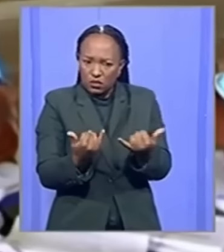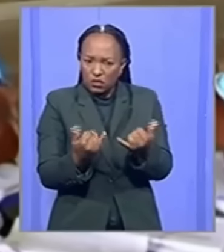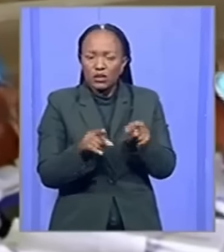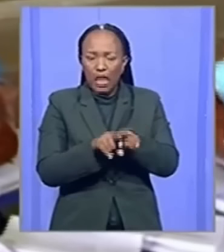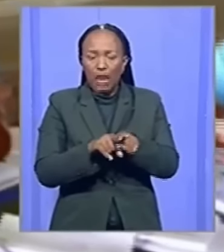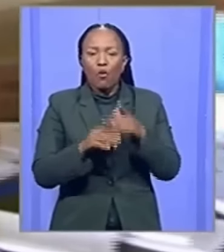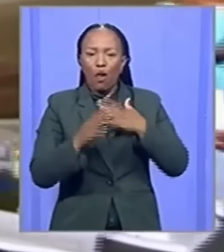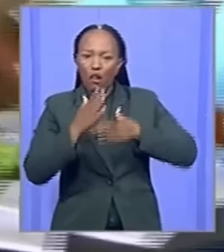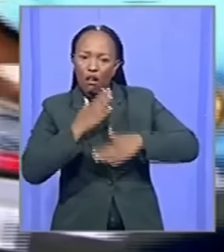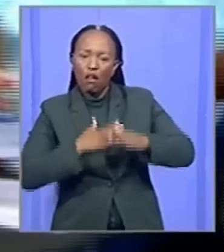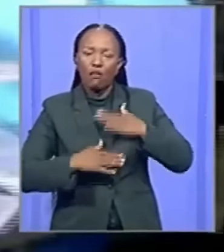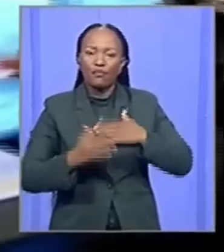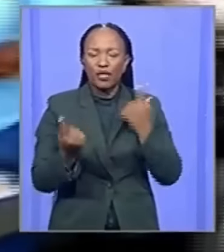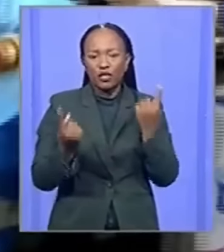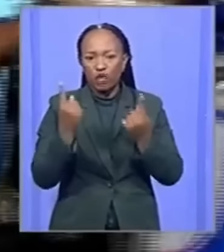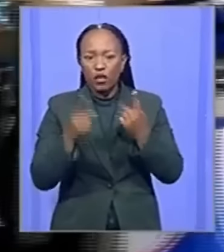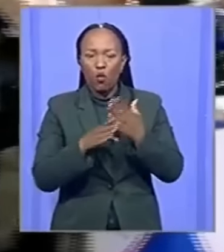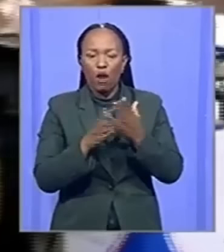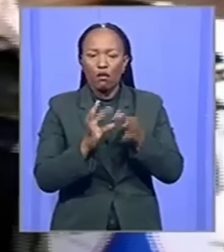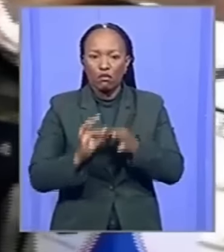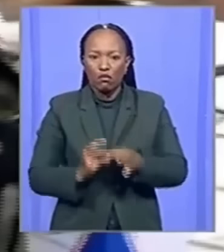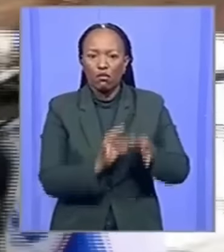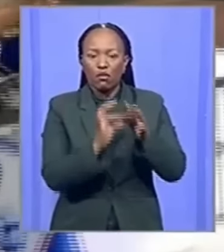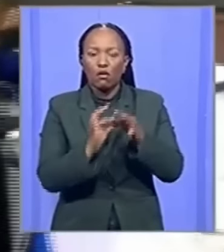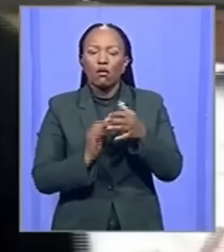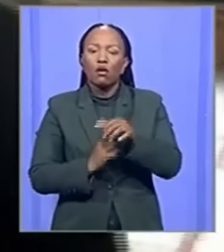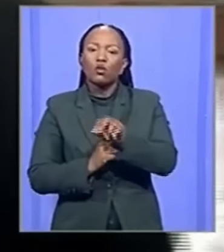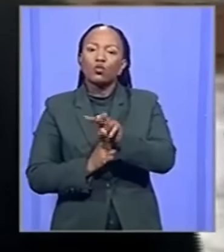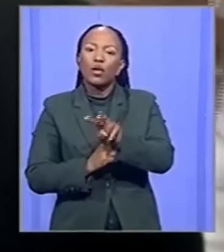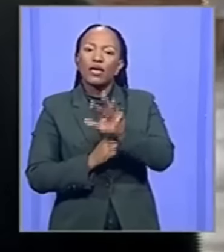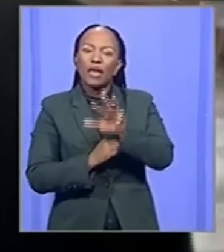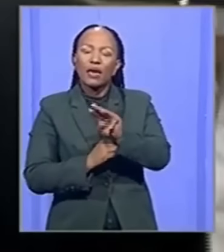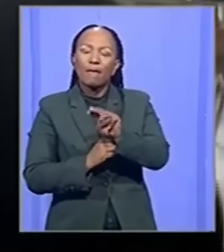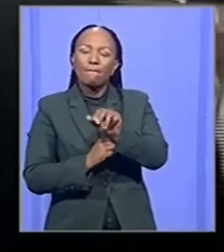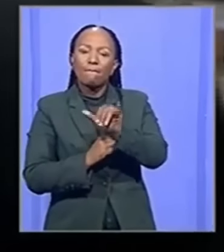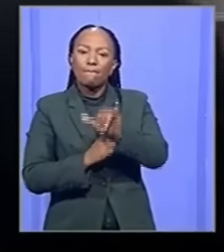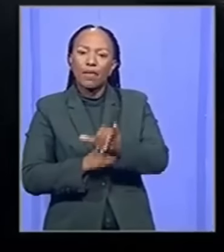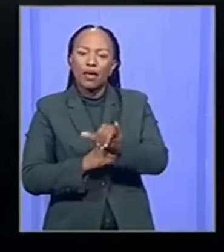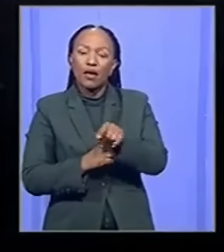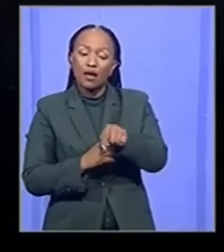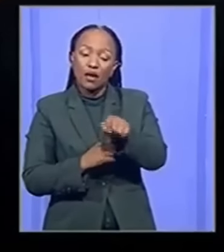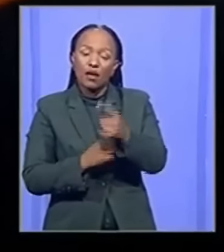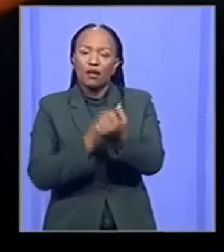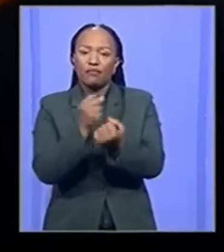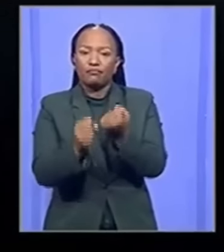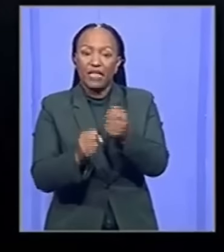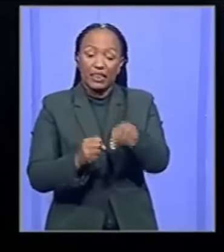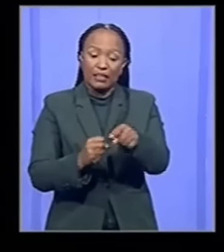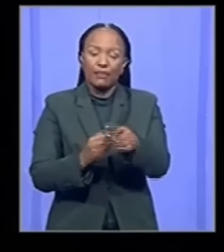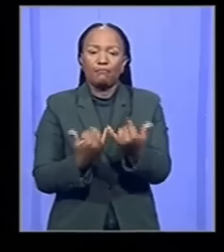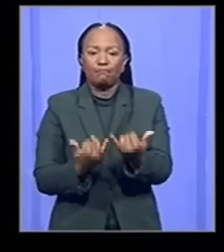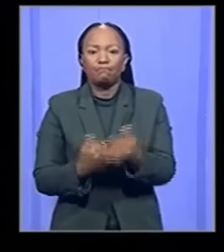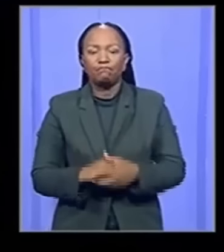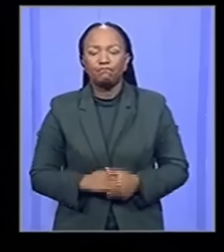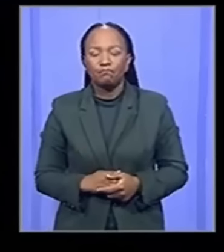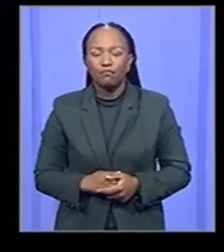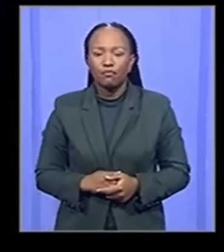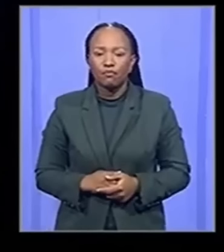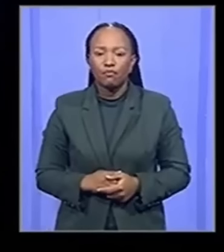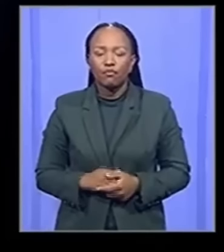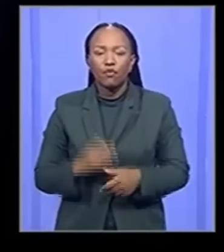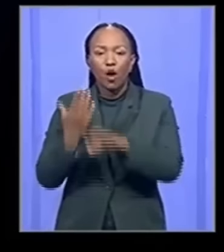tshebedisano mmoho ya sepolotiki ka la 29 Motsheanong selemong se hodimo. The Constitutional